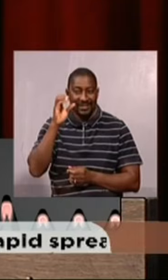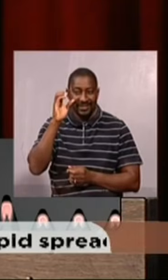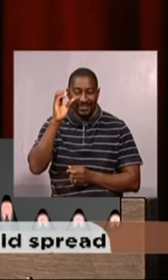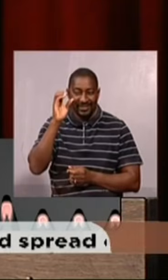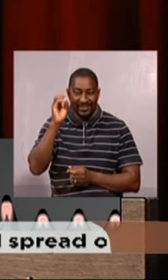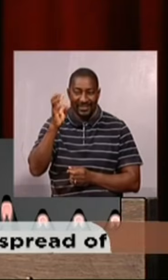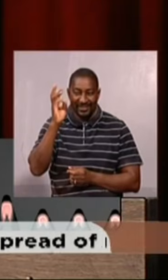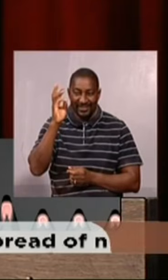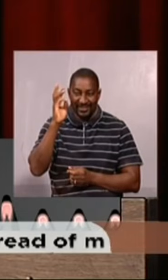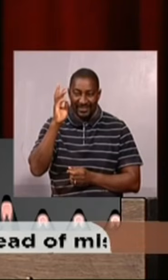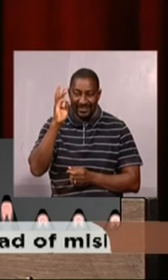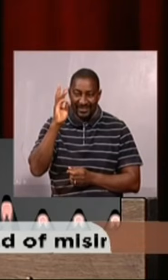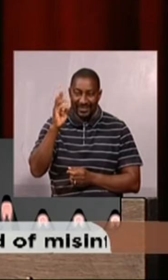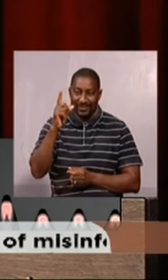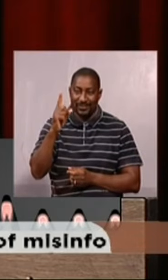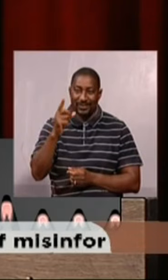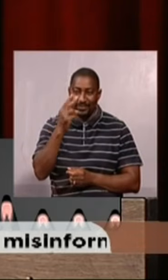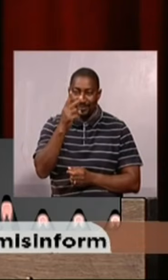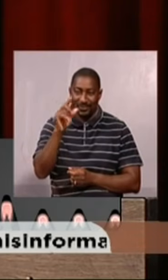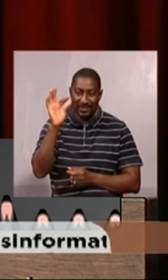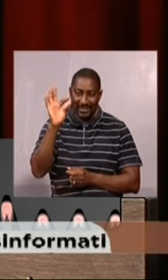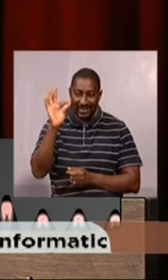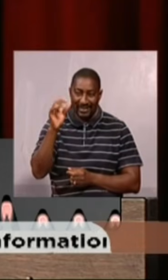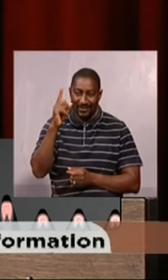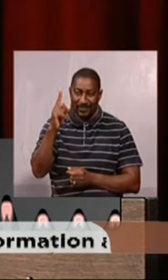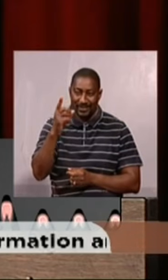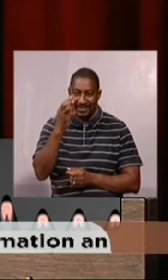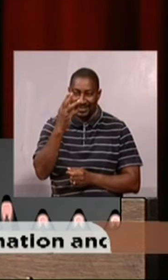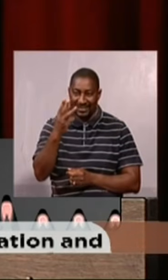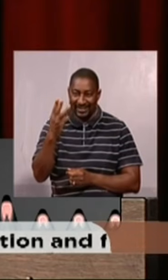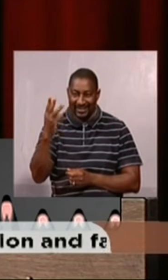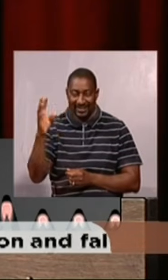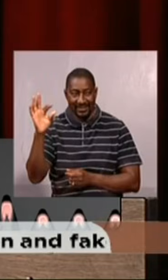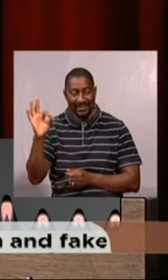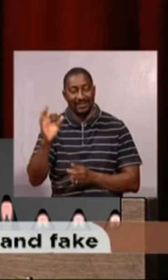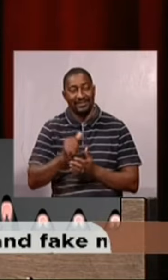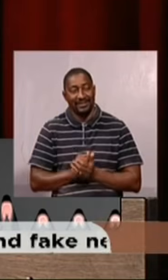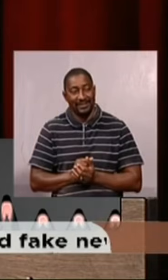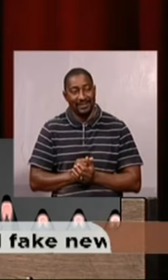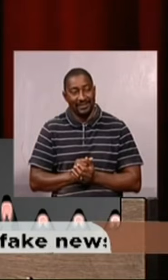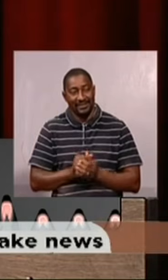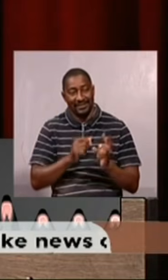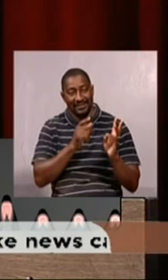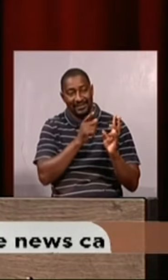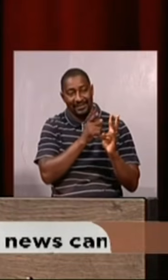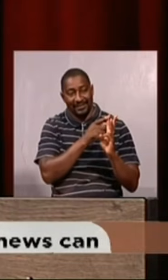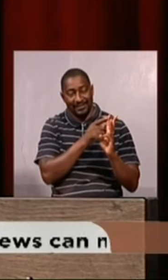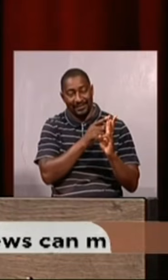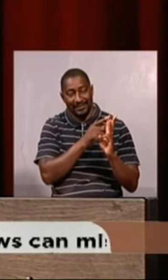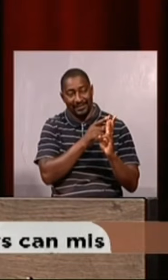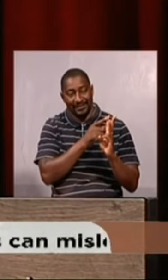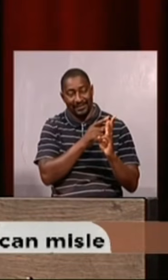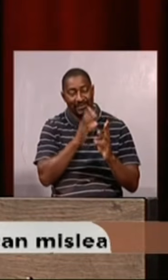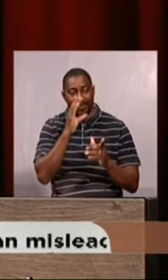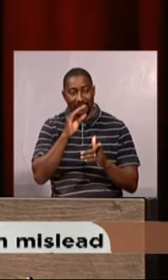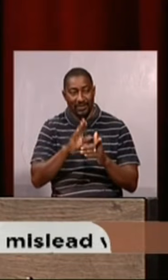061-291-3339. I'm sure the number's running down here somewhere, so do make use of that. Off camera, Graham, we spoke about the